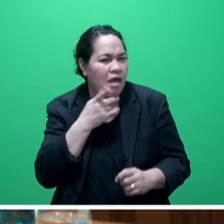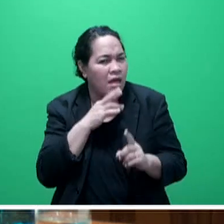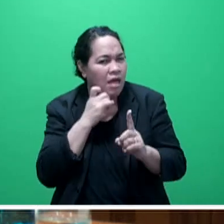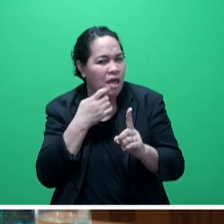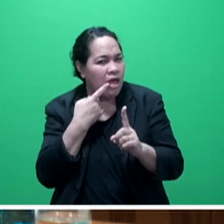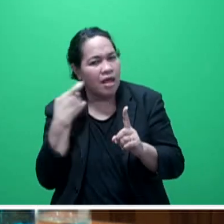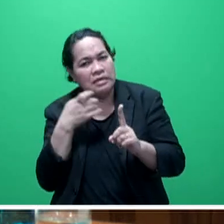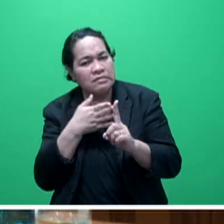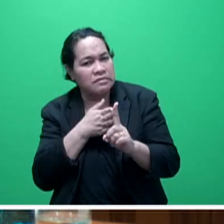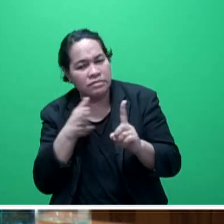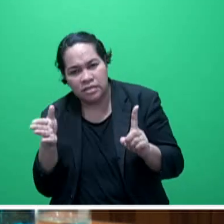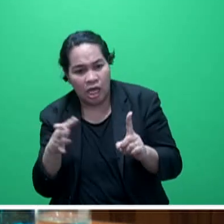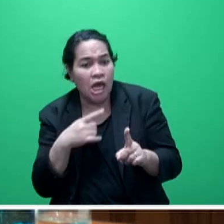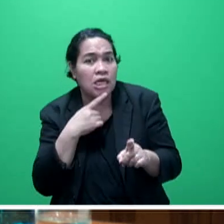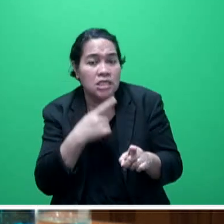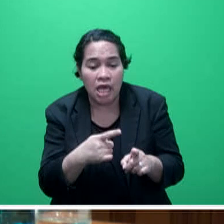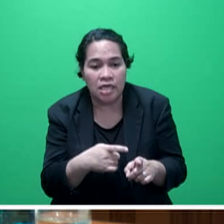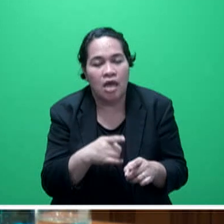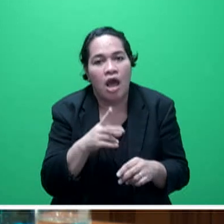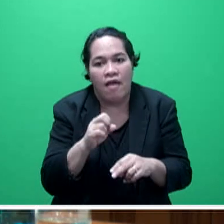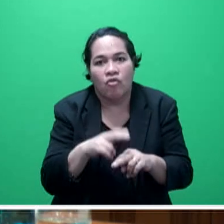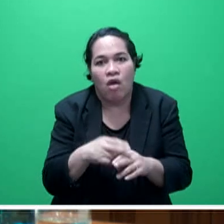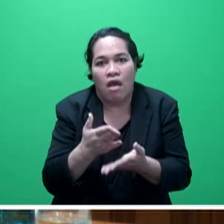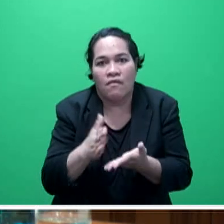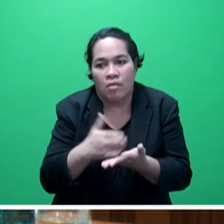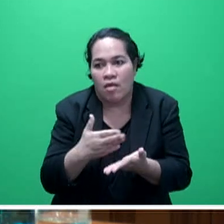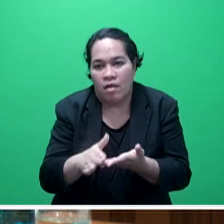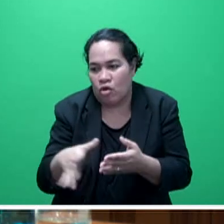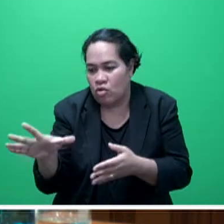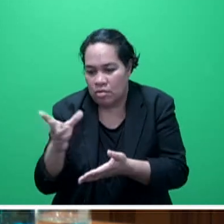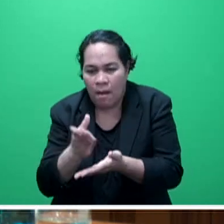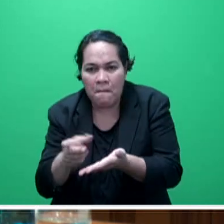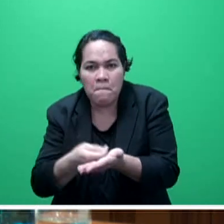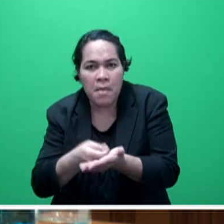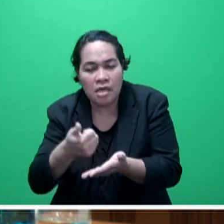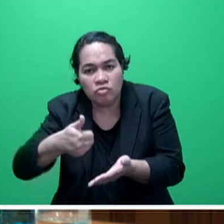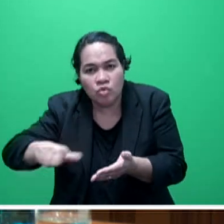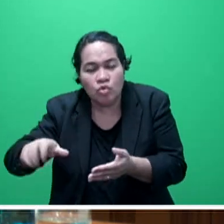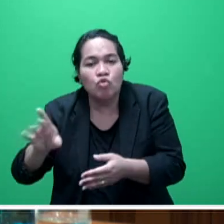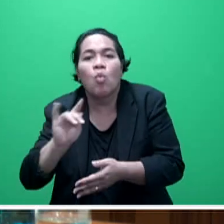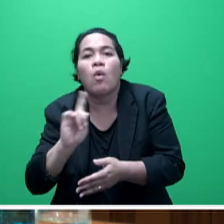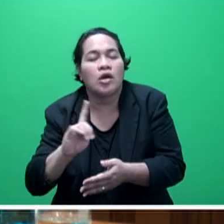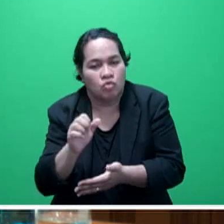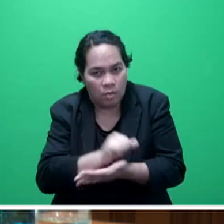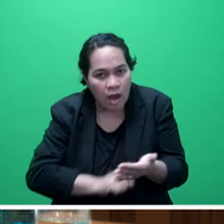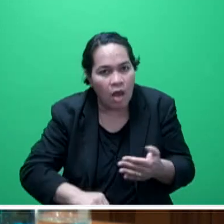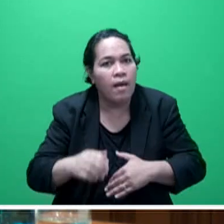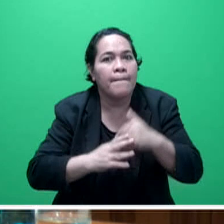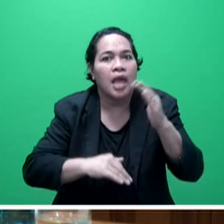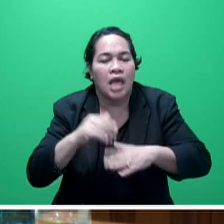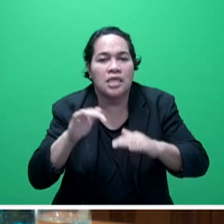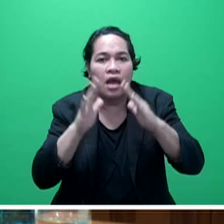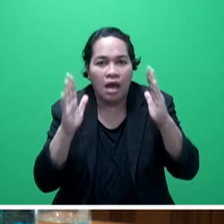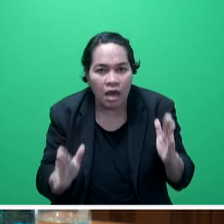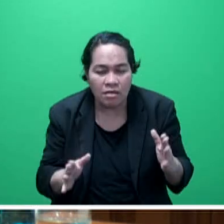from general account of FNPF to buy or build a home. This is not correct, Mr. Speaker,